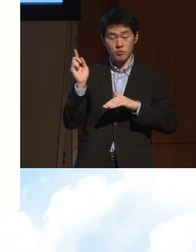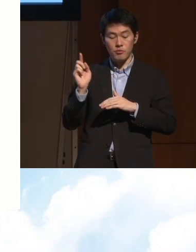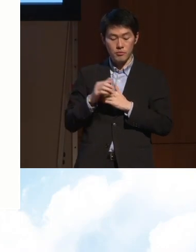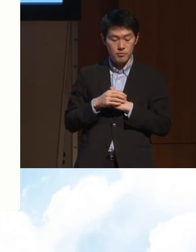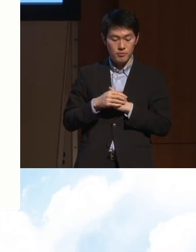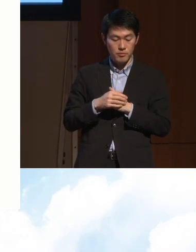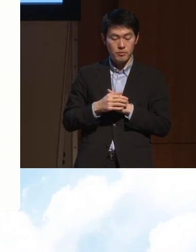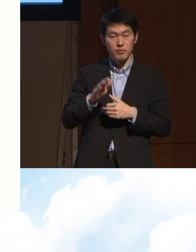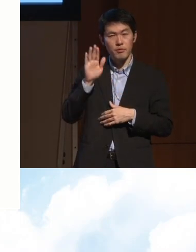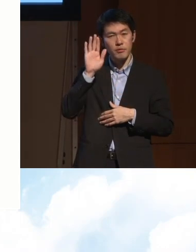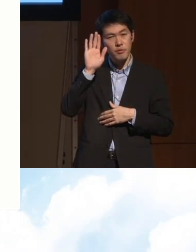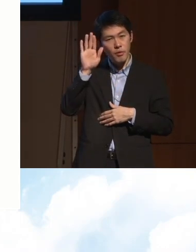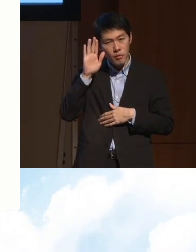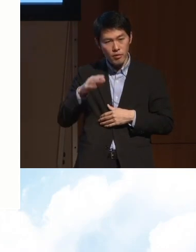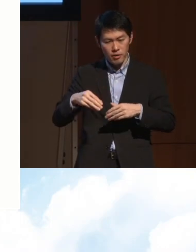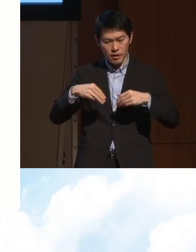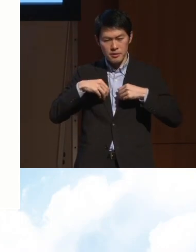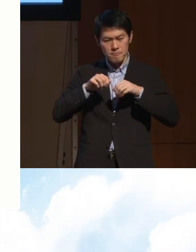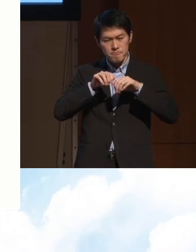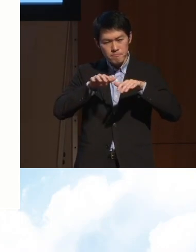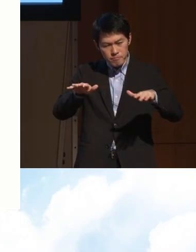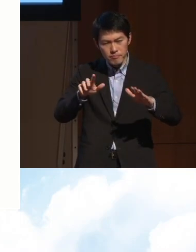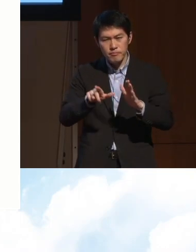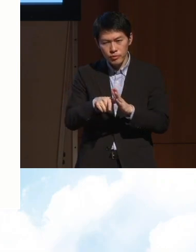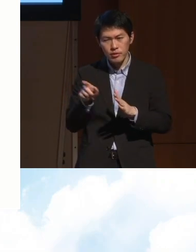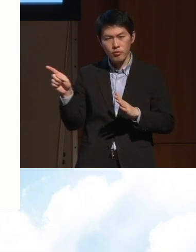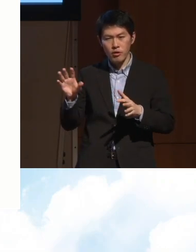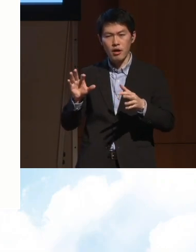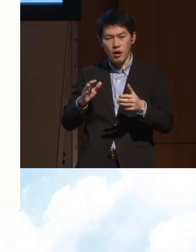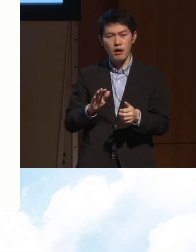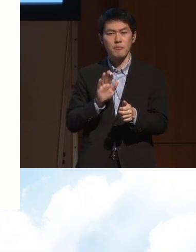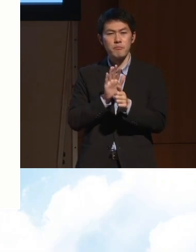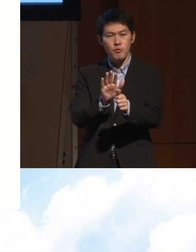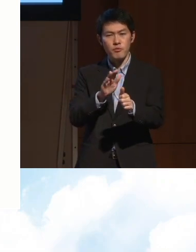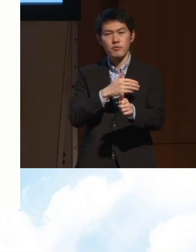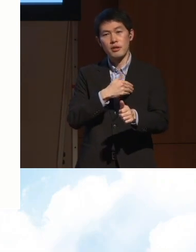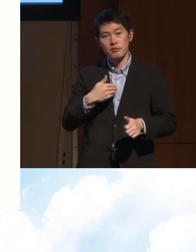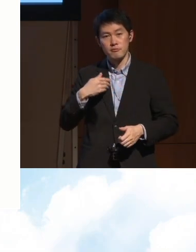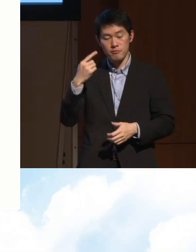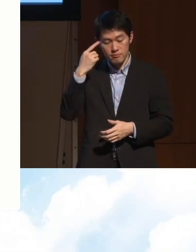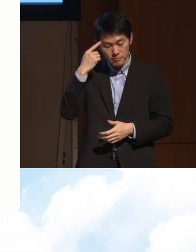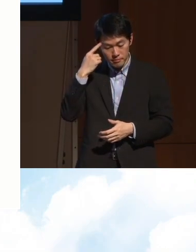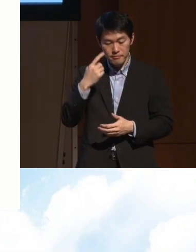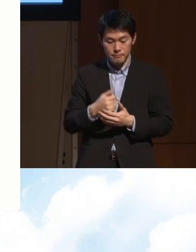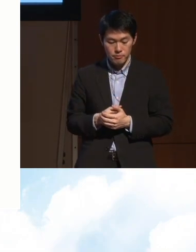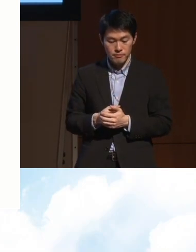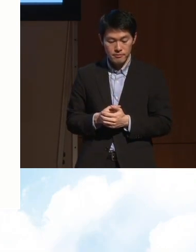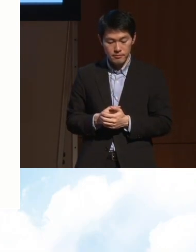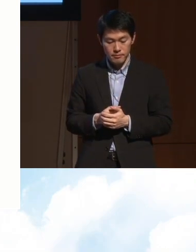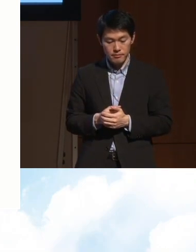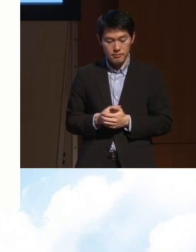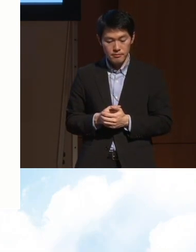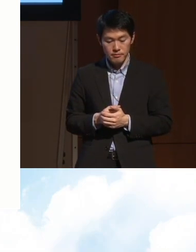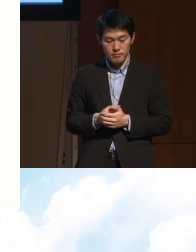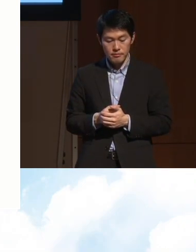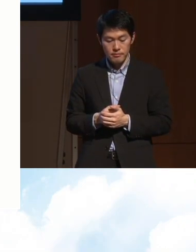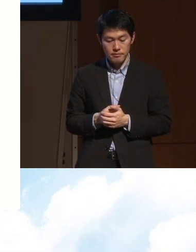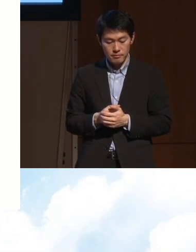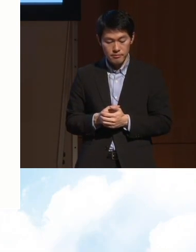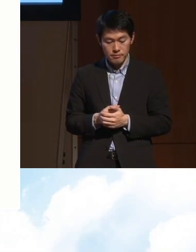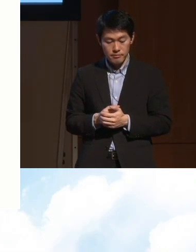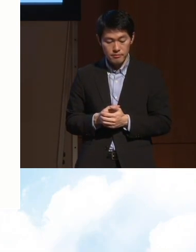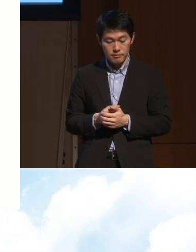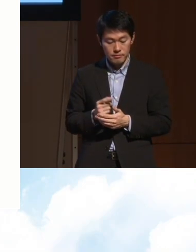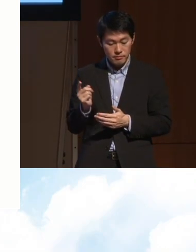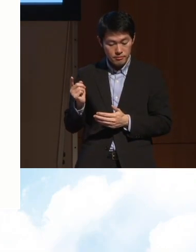shows current progress on vaccine development led by Dr. Takahashi, Director of Drug and Vaccine Research Center